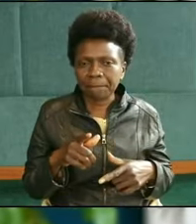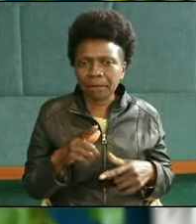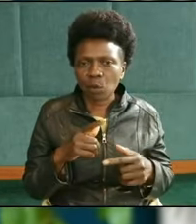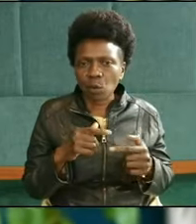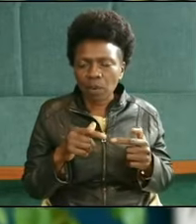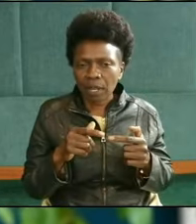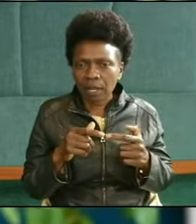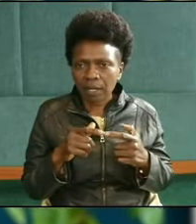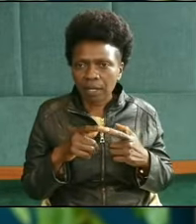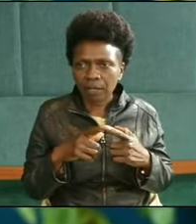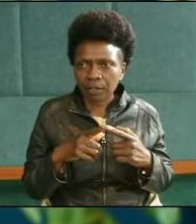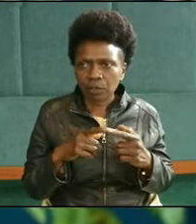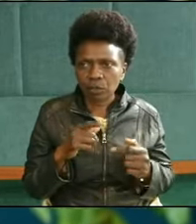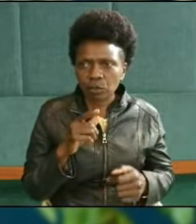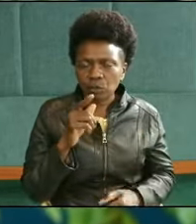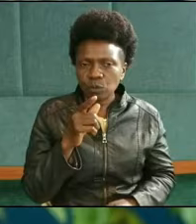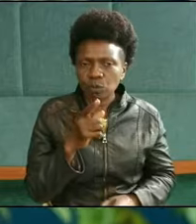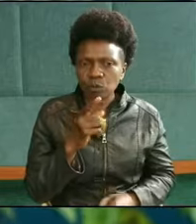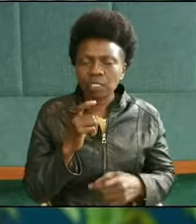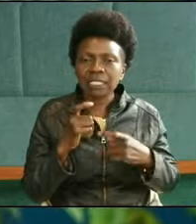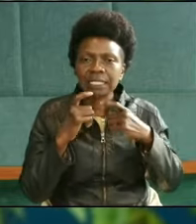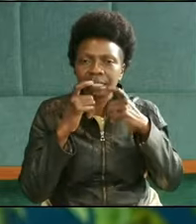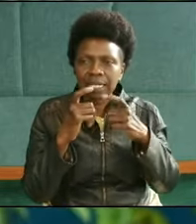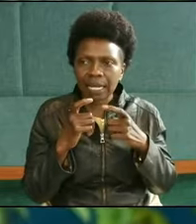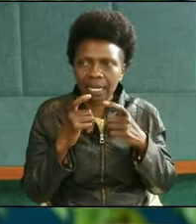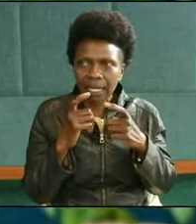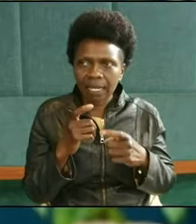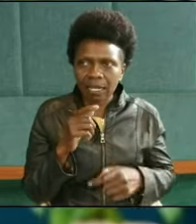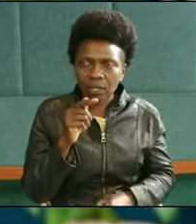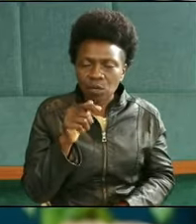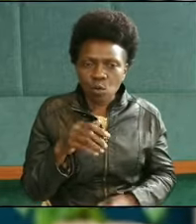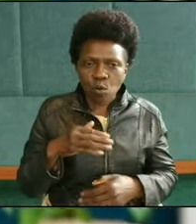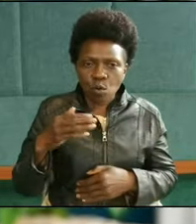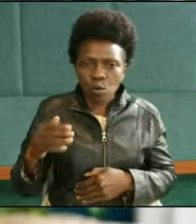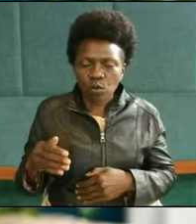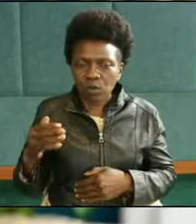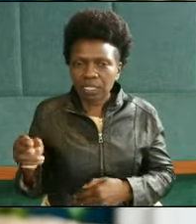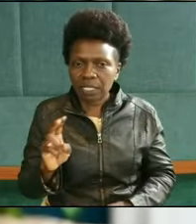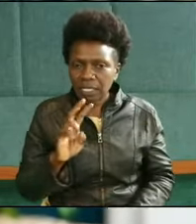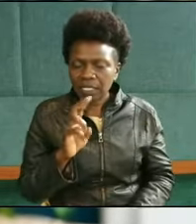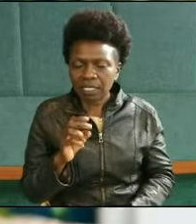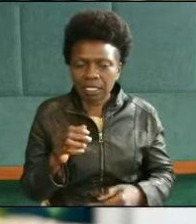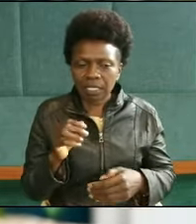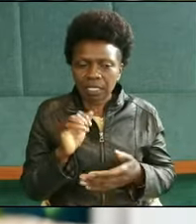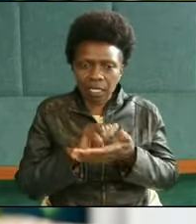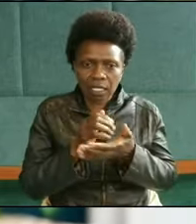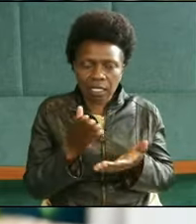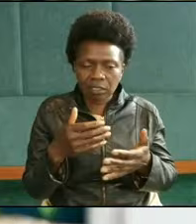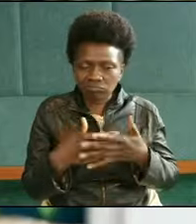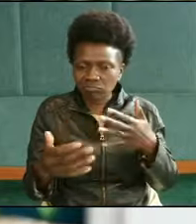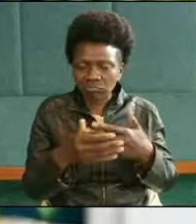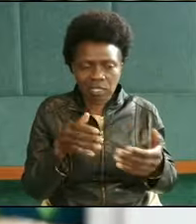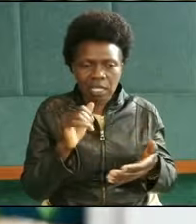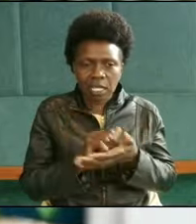When you sin, you always see that there is no sign that your God